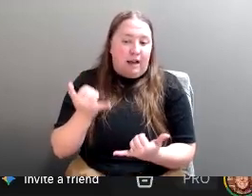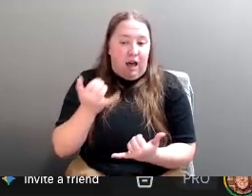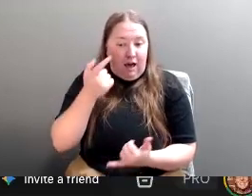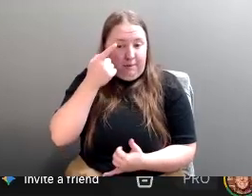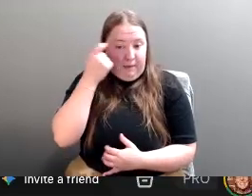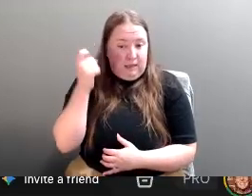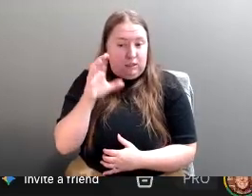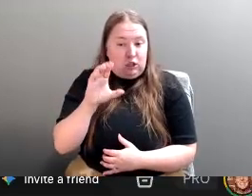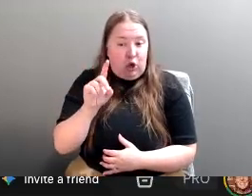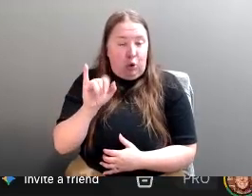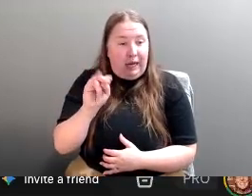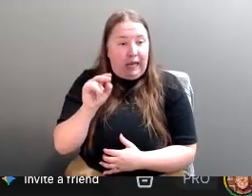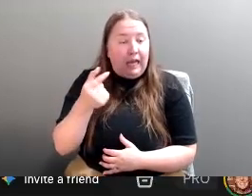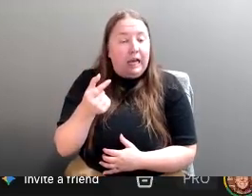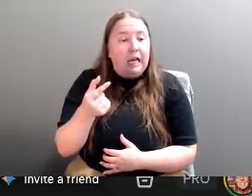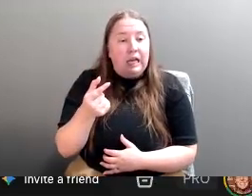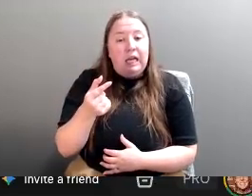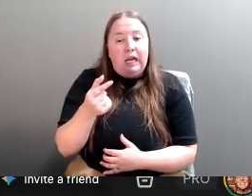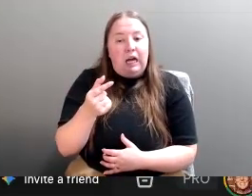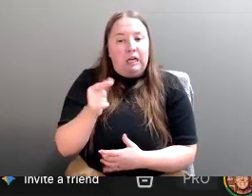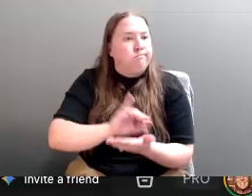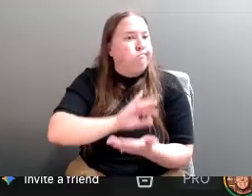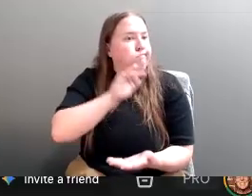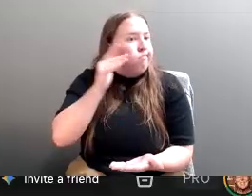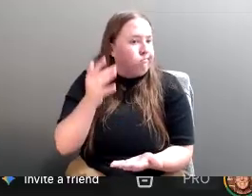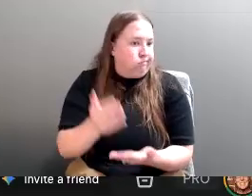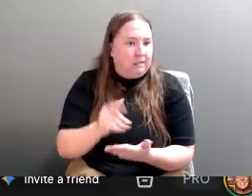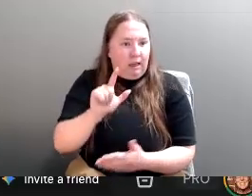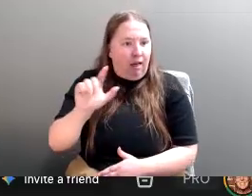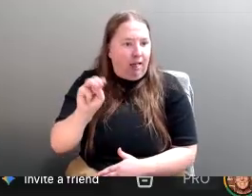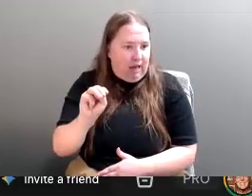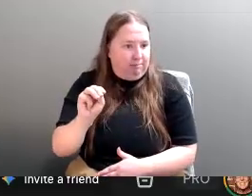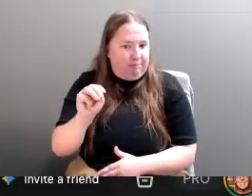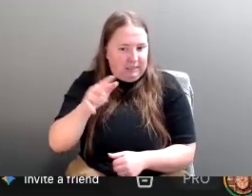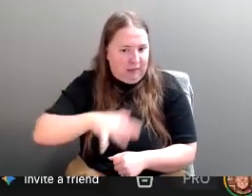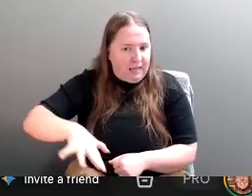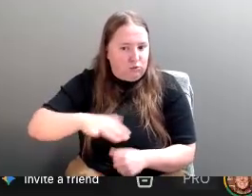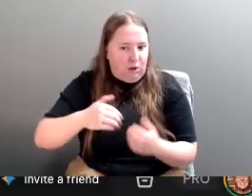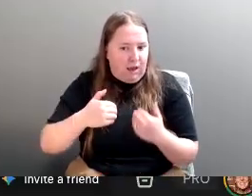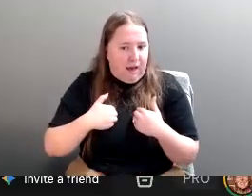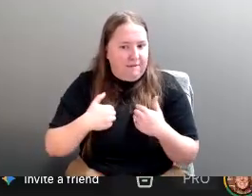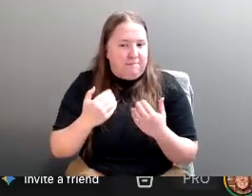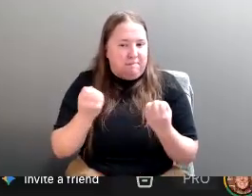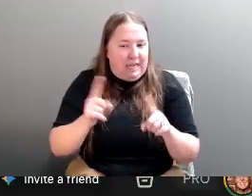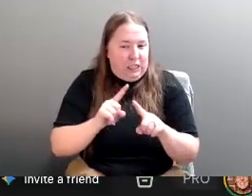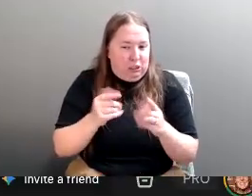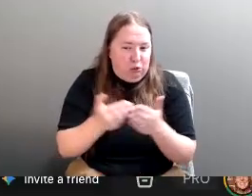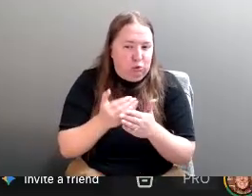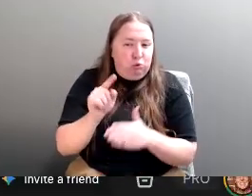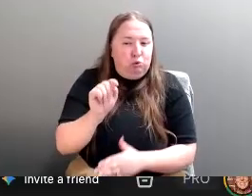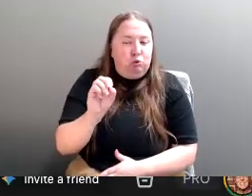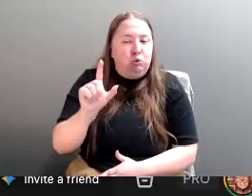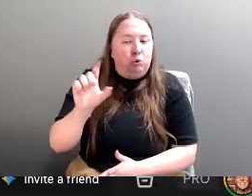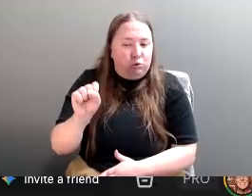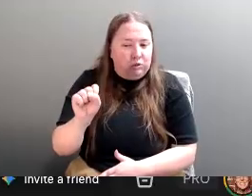such a wealth now and in the LLM space, is because we have so many new tools that it's